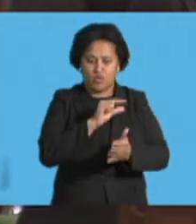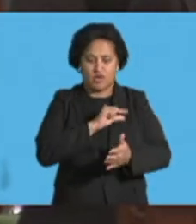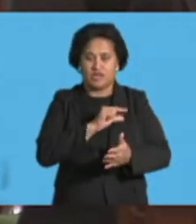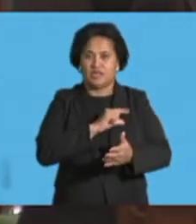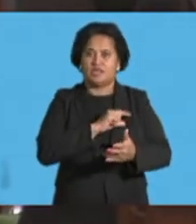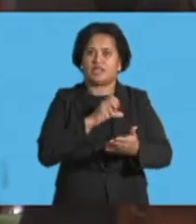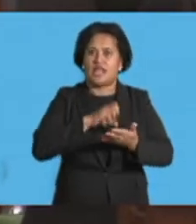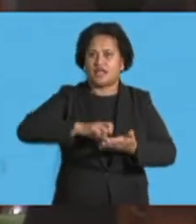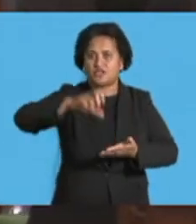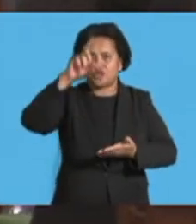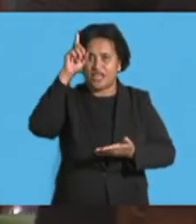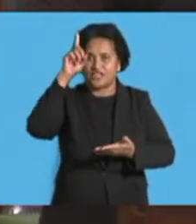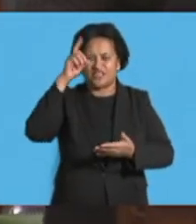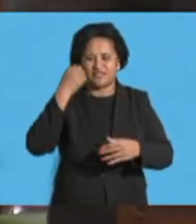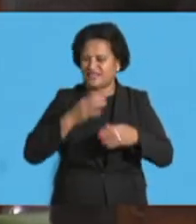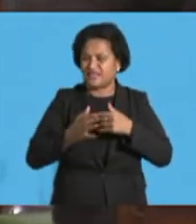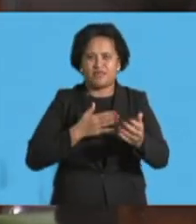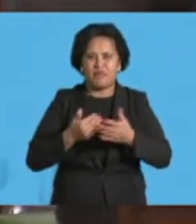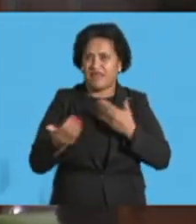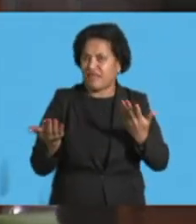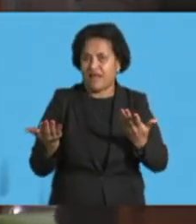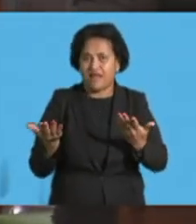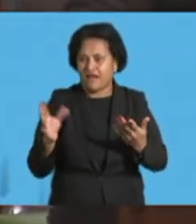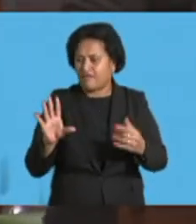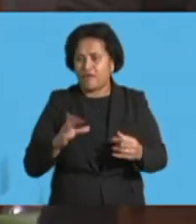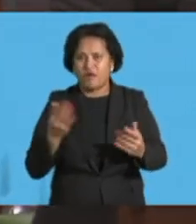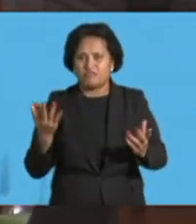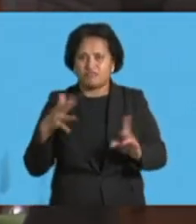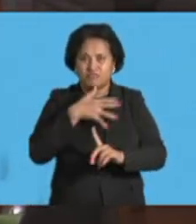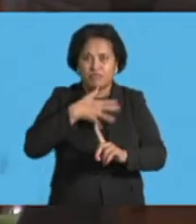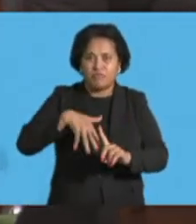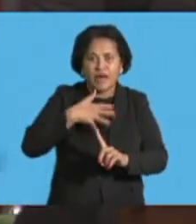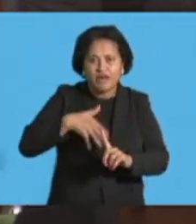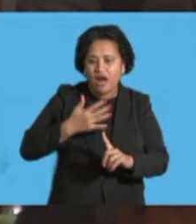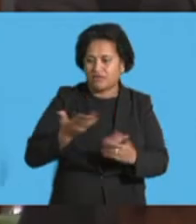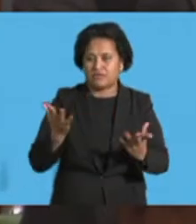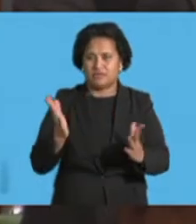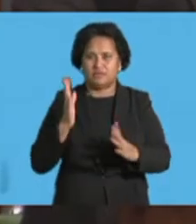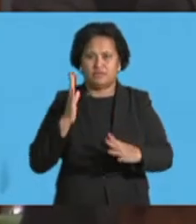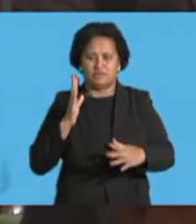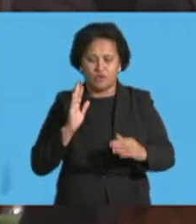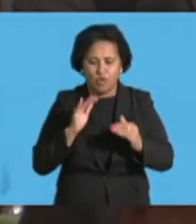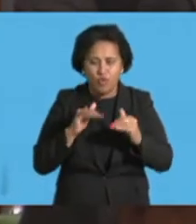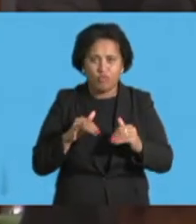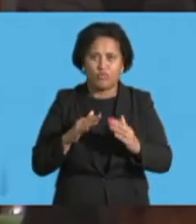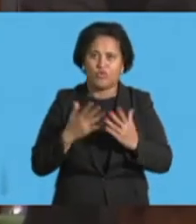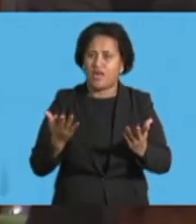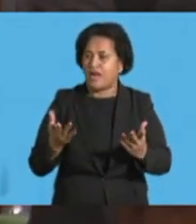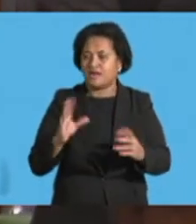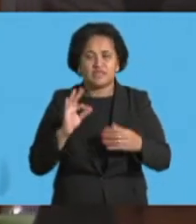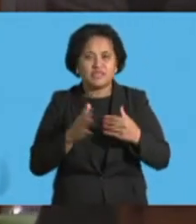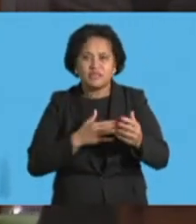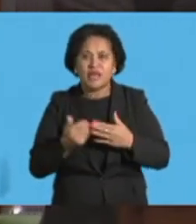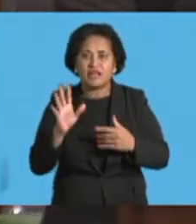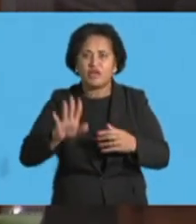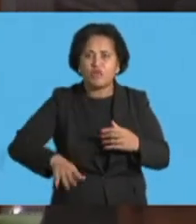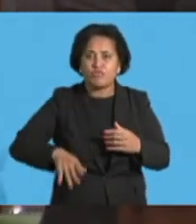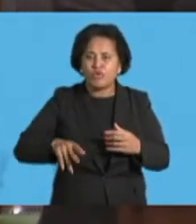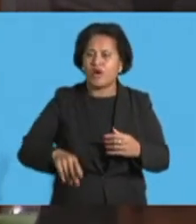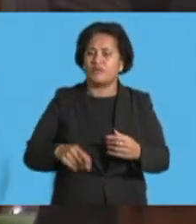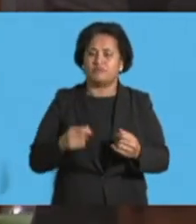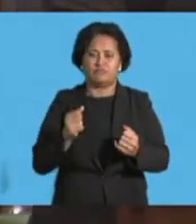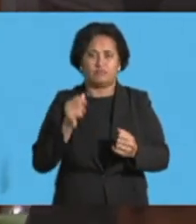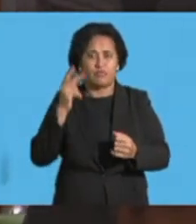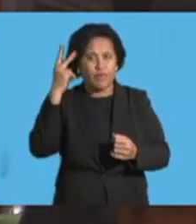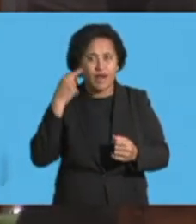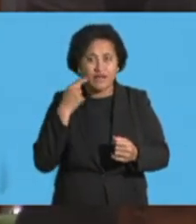financial circumstances. This government has lifted the financial burden off the shoulders of poor parents, and every single one of